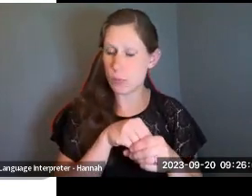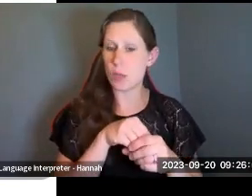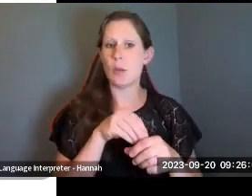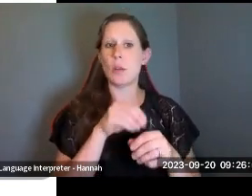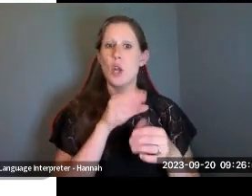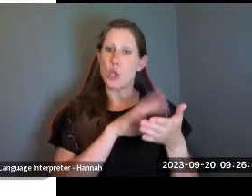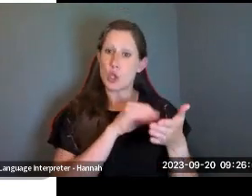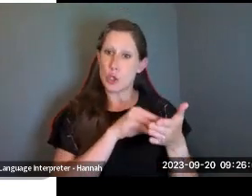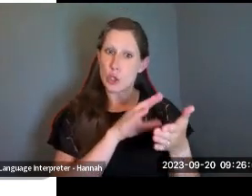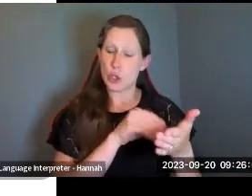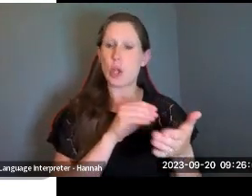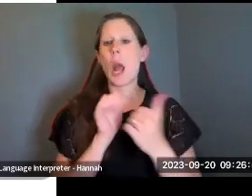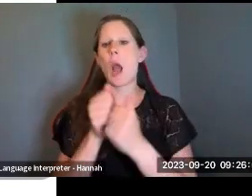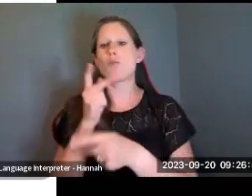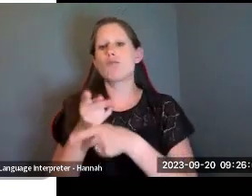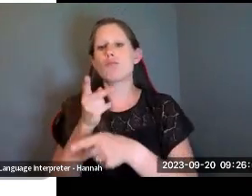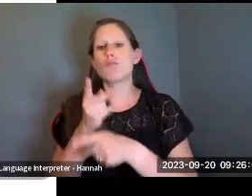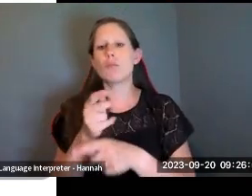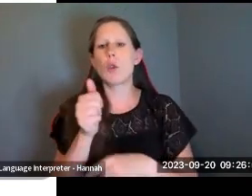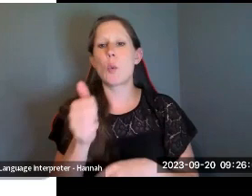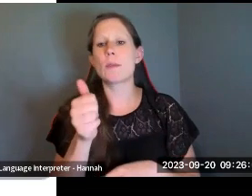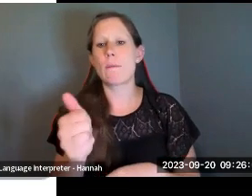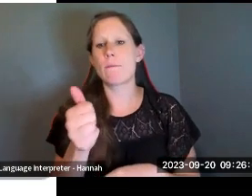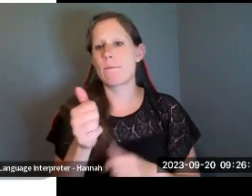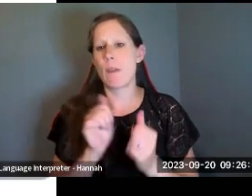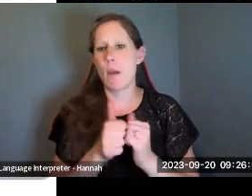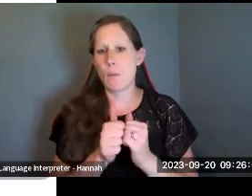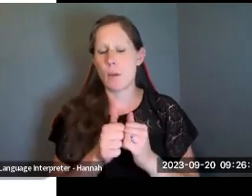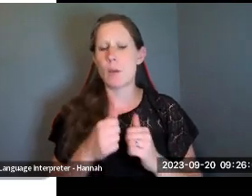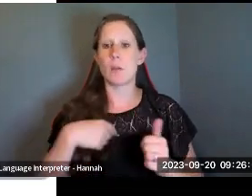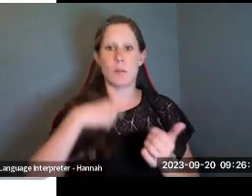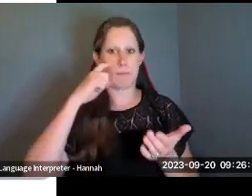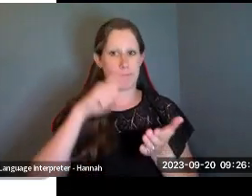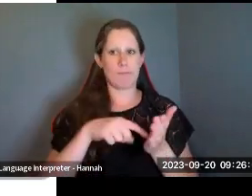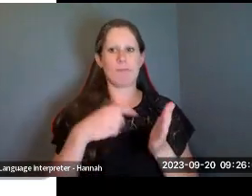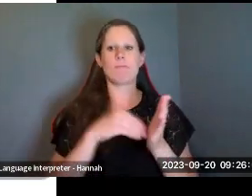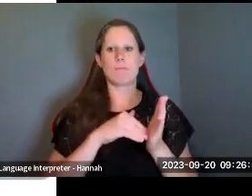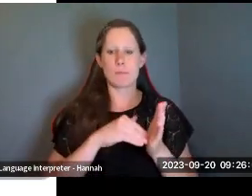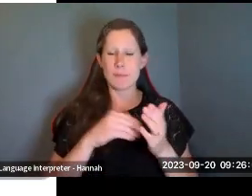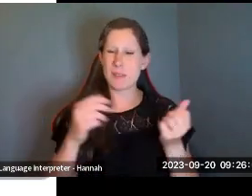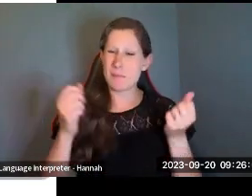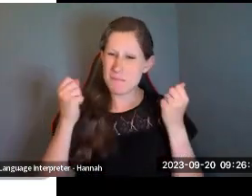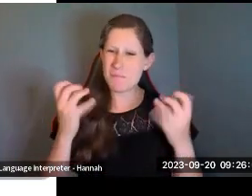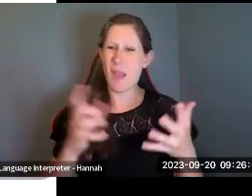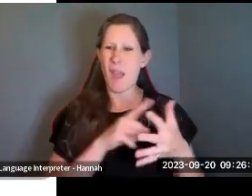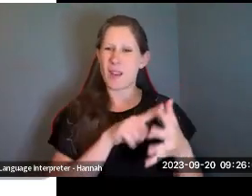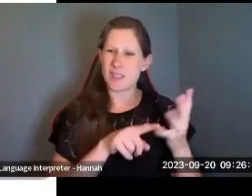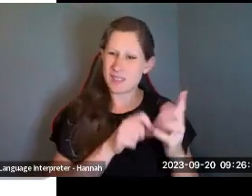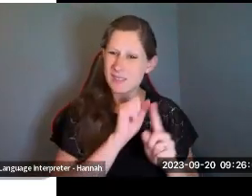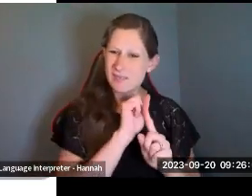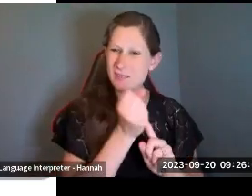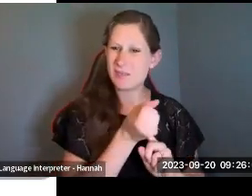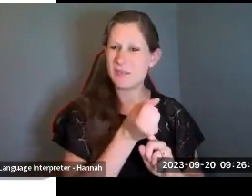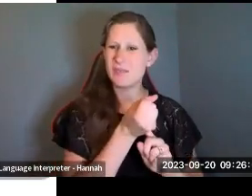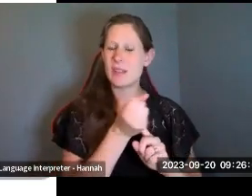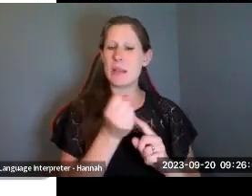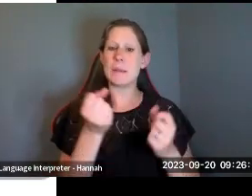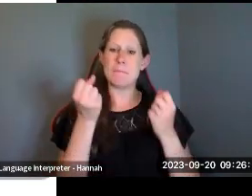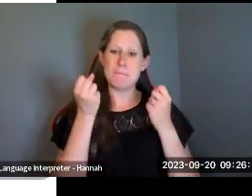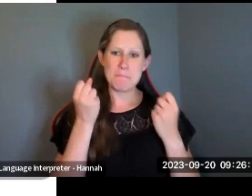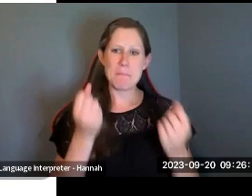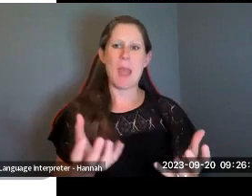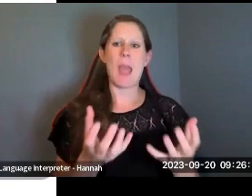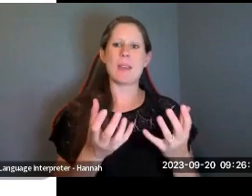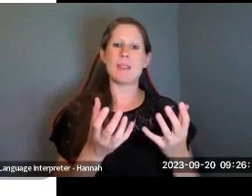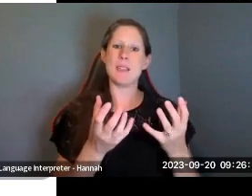these skills. And we recognize, again, that many of these situations and scenarios